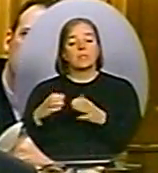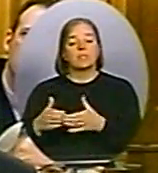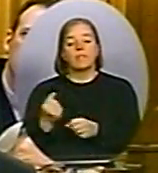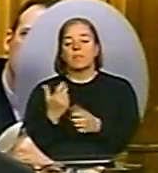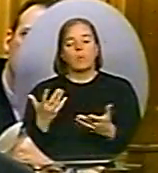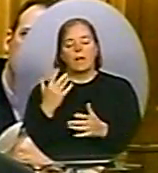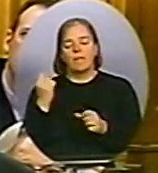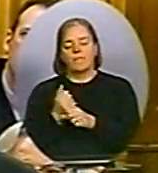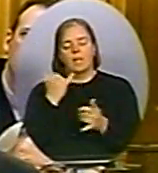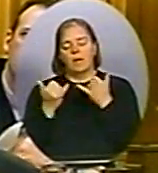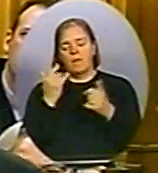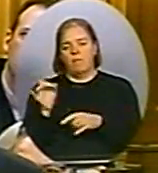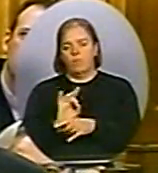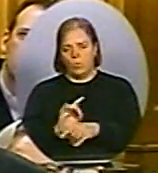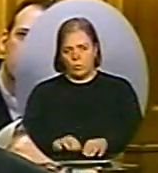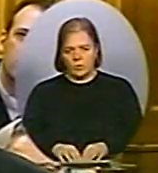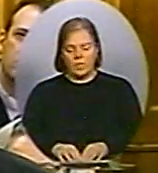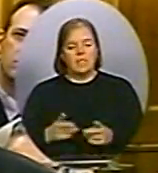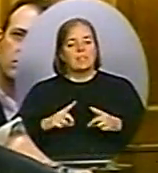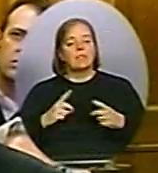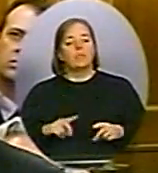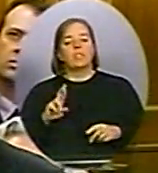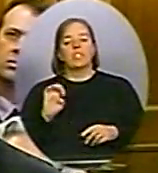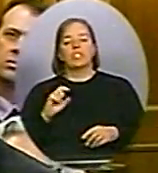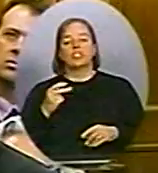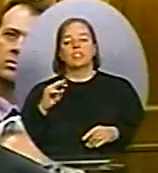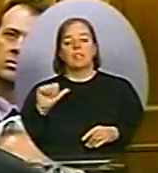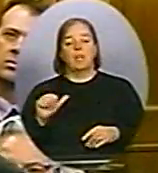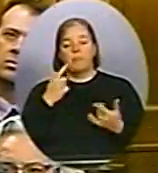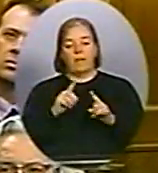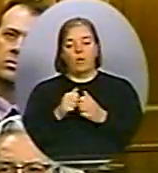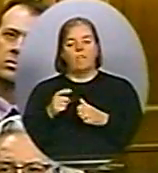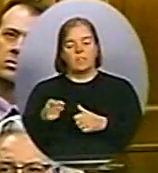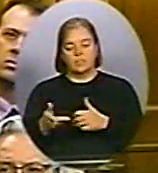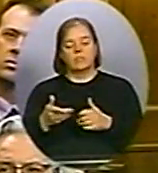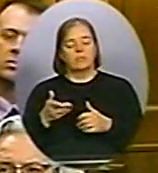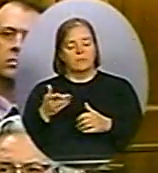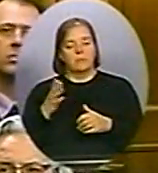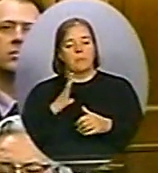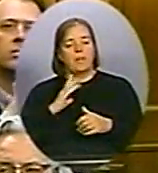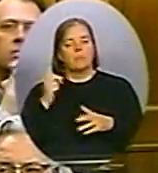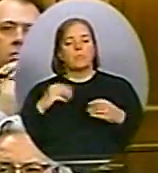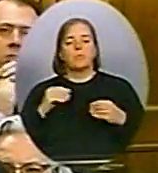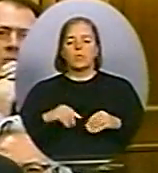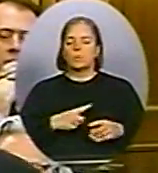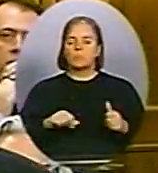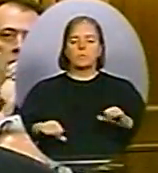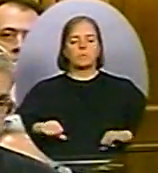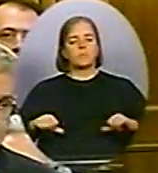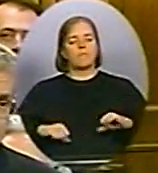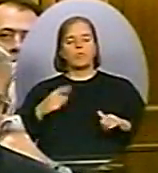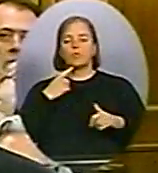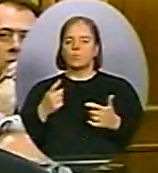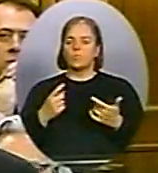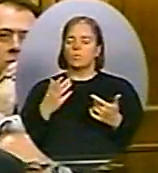as deceitful, but we have a Prime Minister who's been bragging about misleading an entire province. You got Jenny Byrne, Mac Meyer, Rack 9,